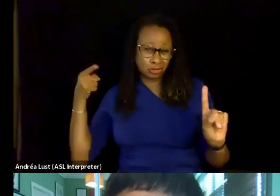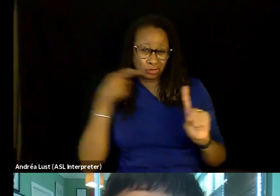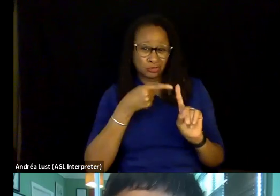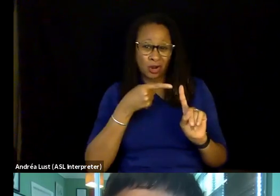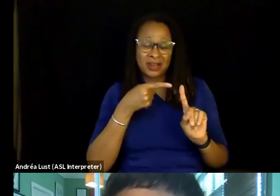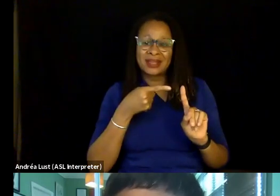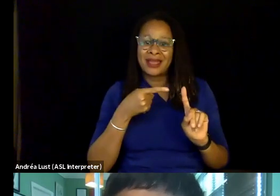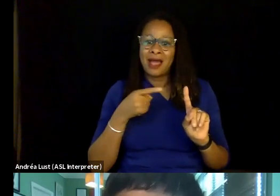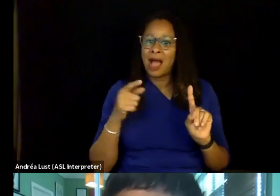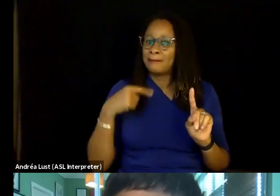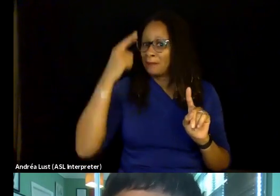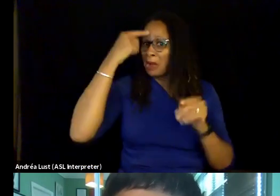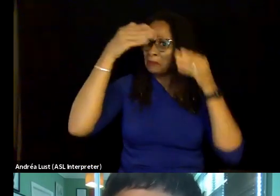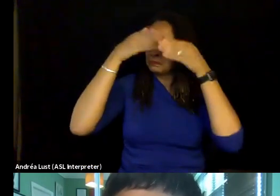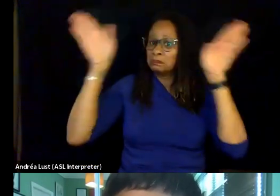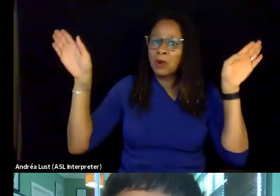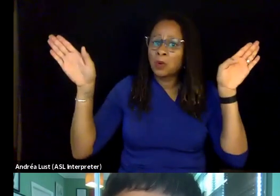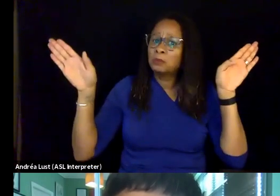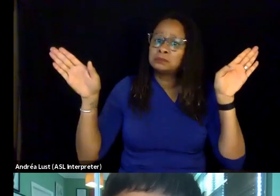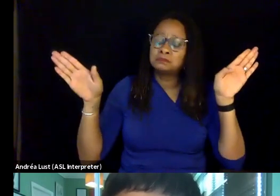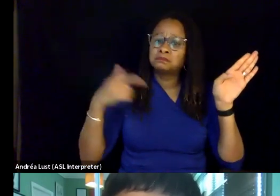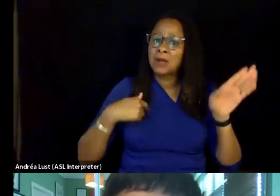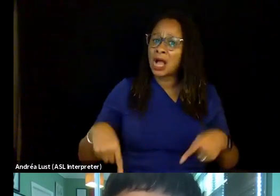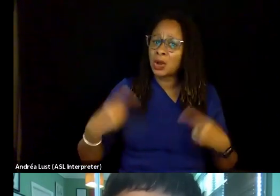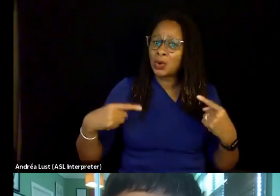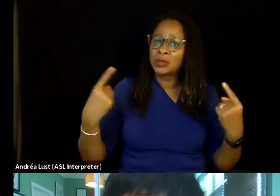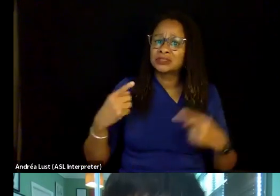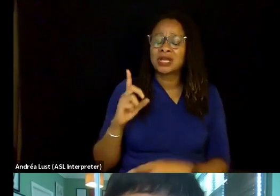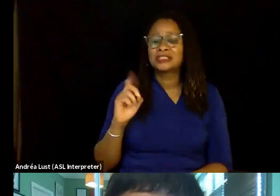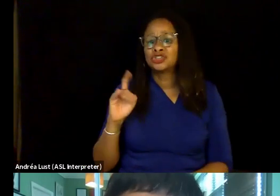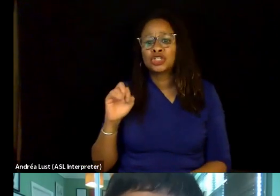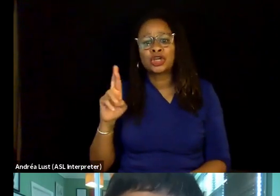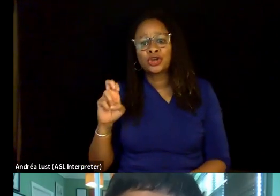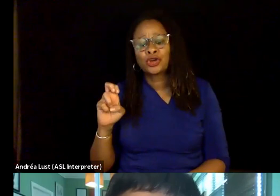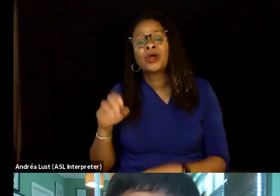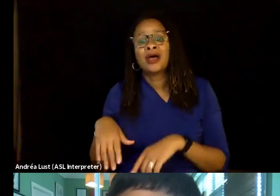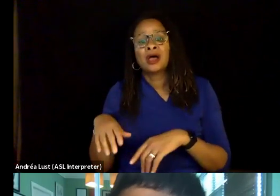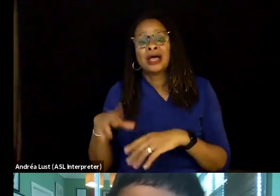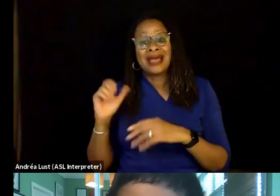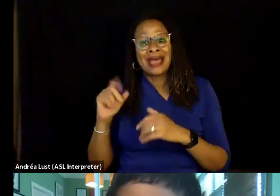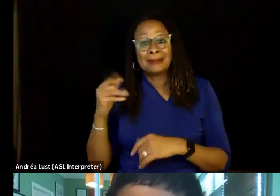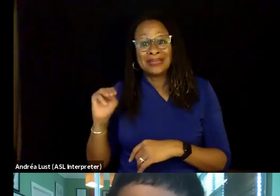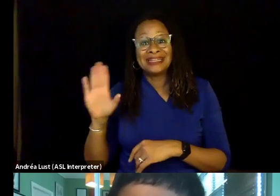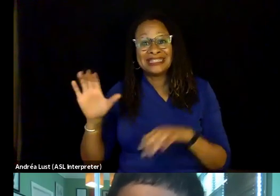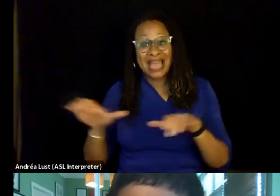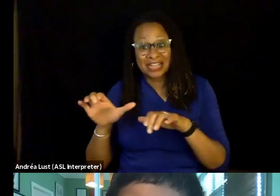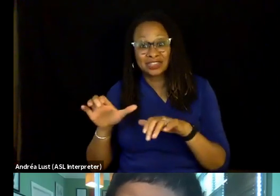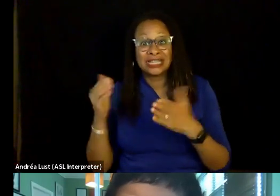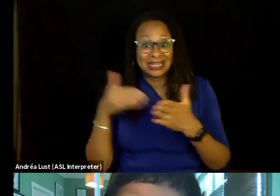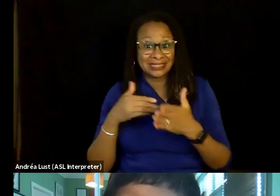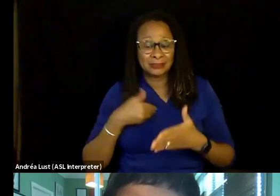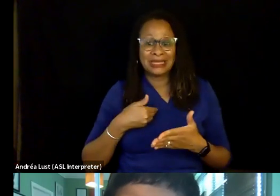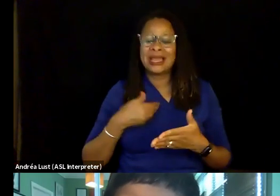actually kept a very open mind. And in fact, I would argue that the Duterte administration's actions against me helped me